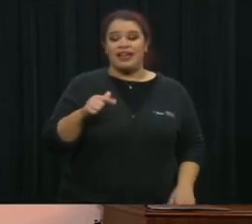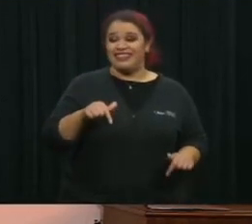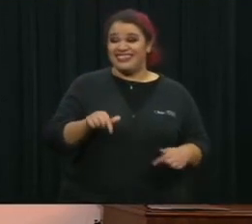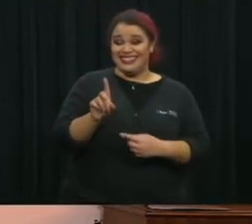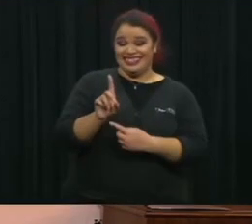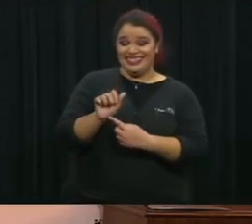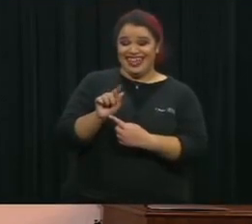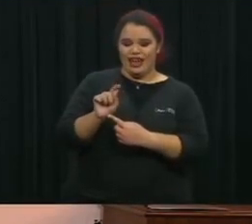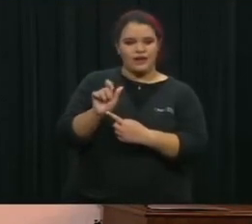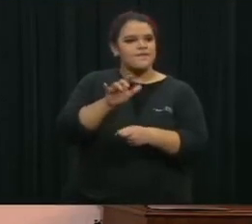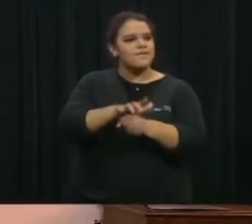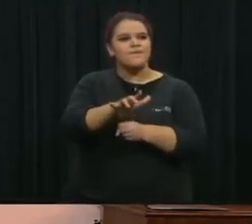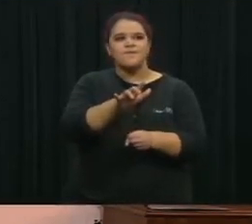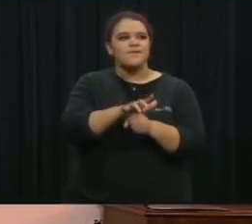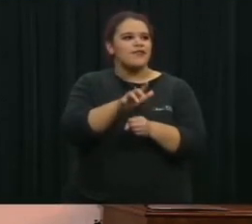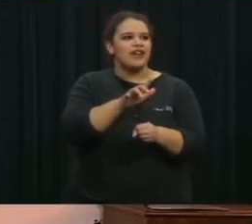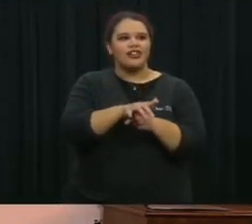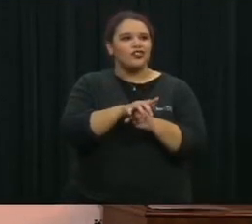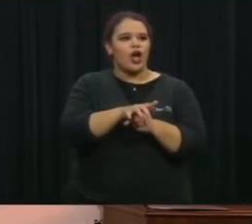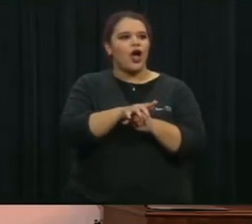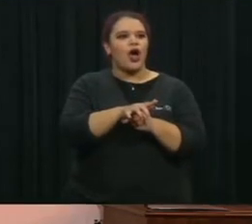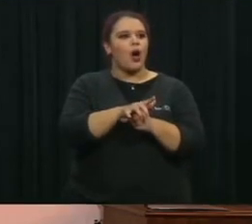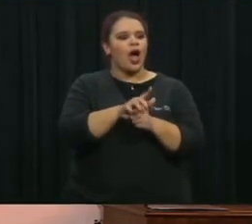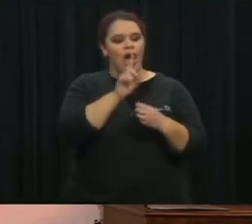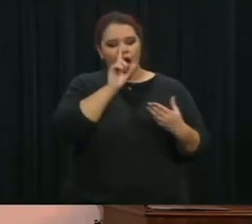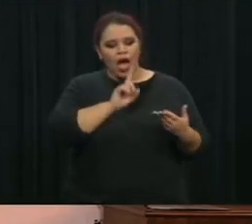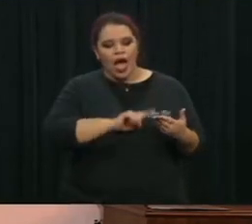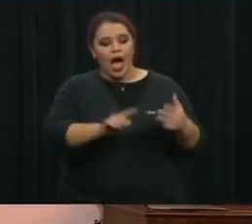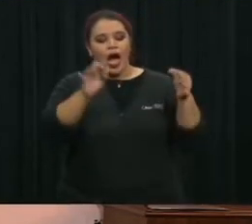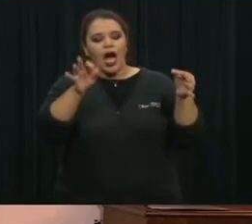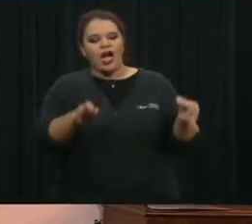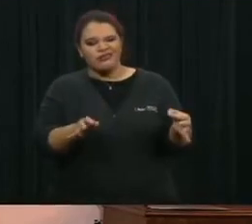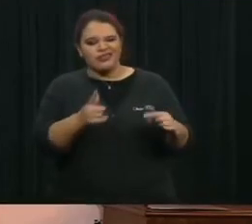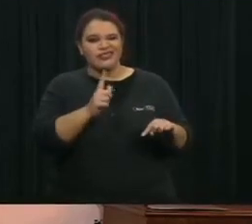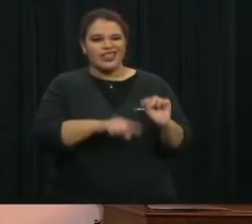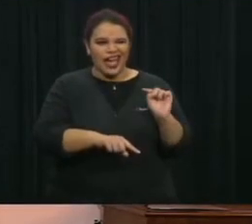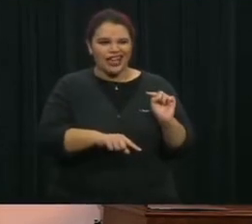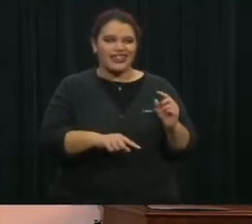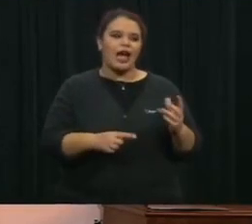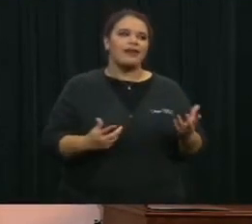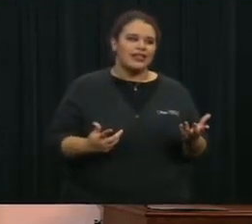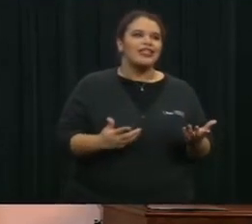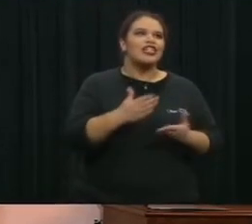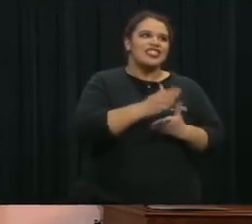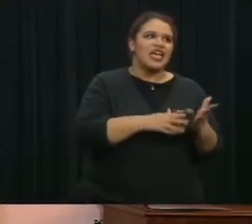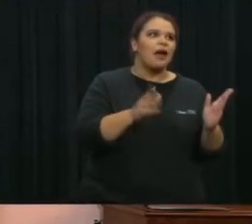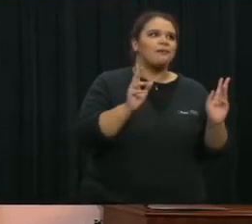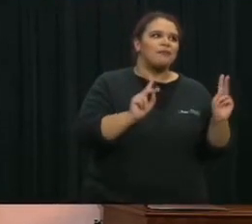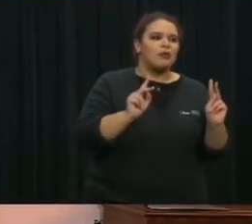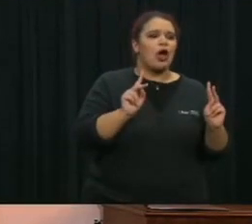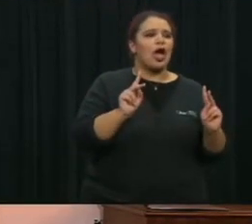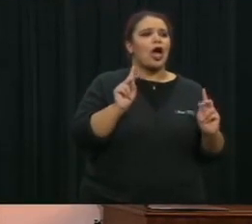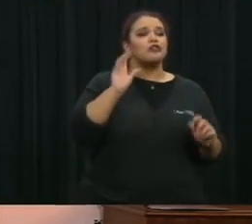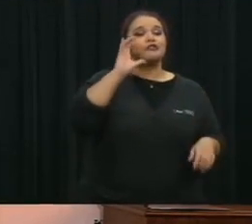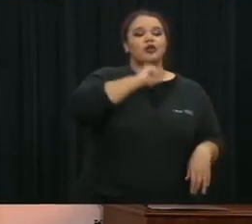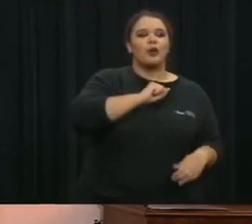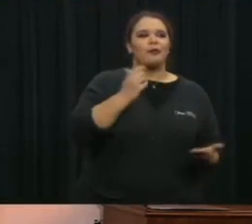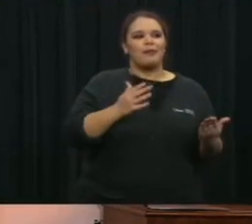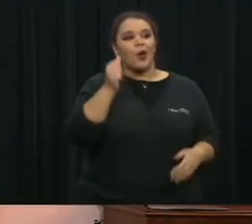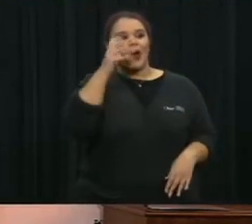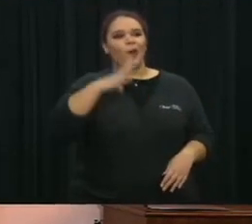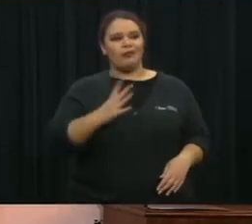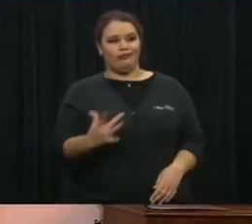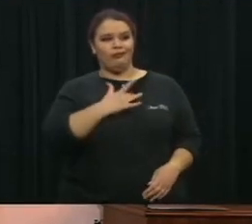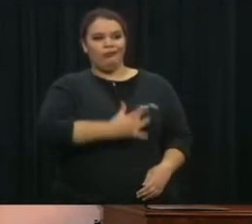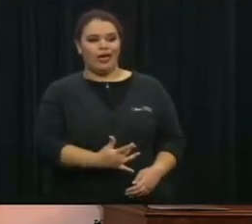This is not a sample size that you could really draw any conclusions from. There was some, women are following the rules and maybe men, we've had,